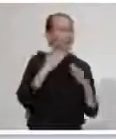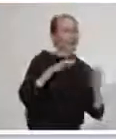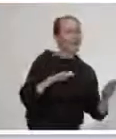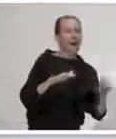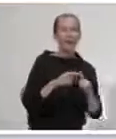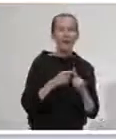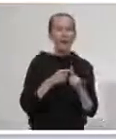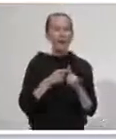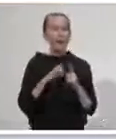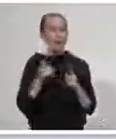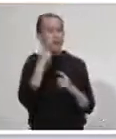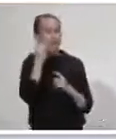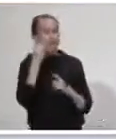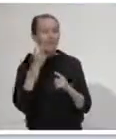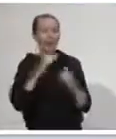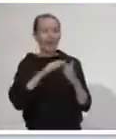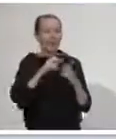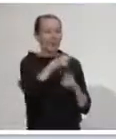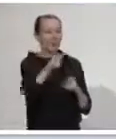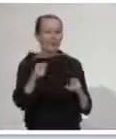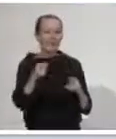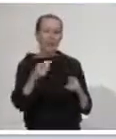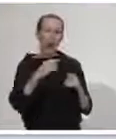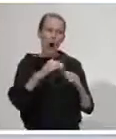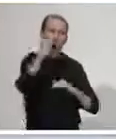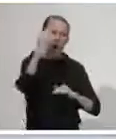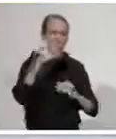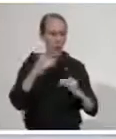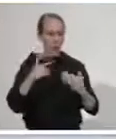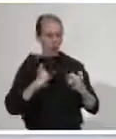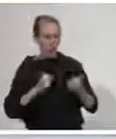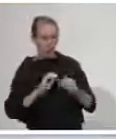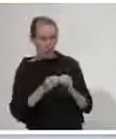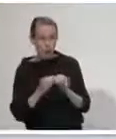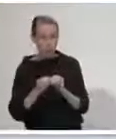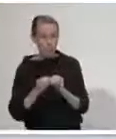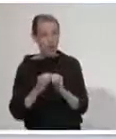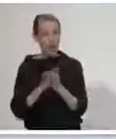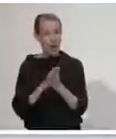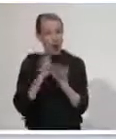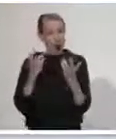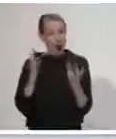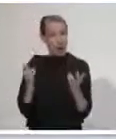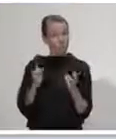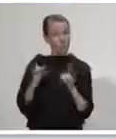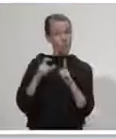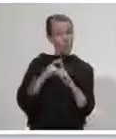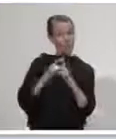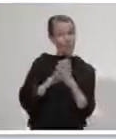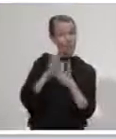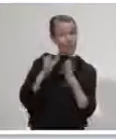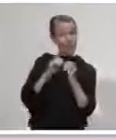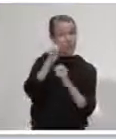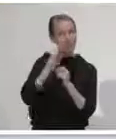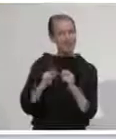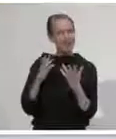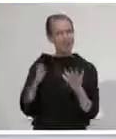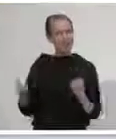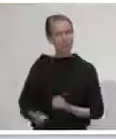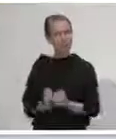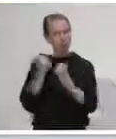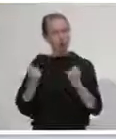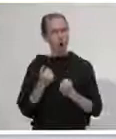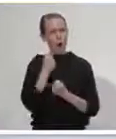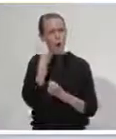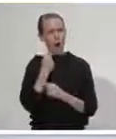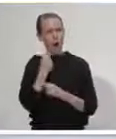vulnerable Māori population. And helpfully, they are DHBs now that have more Māori representation than they have ever had. Māori